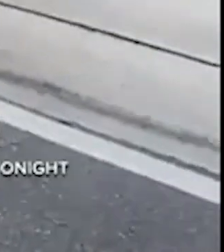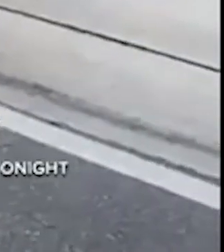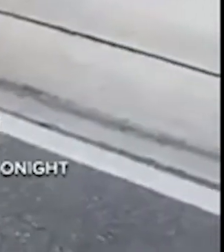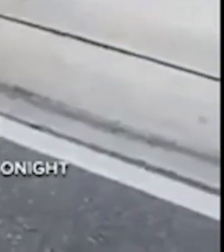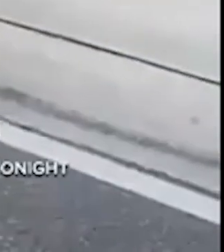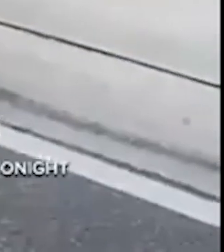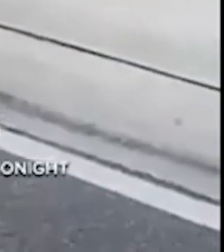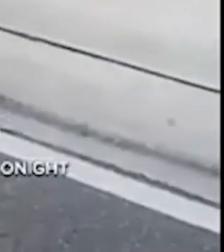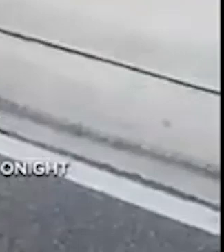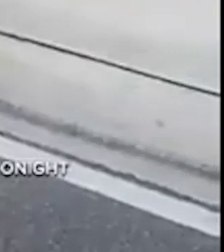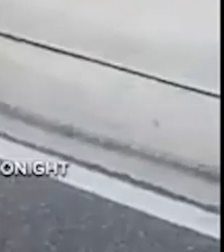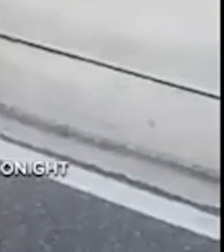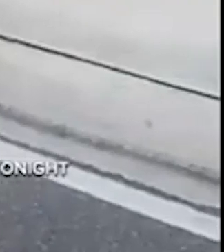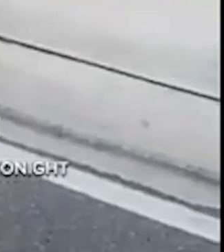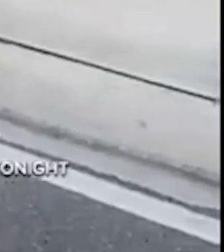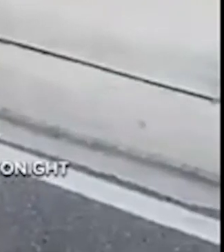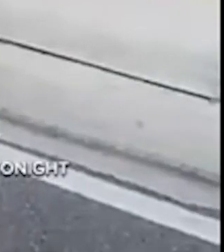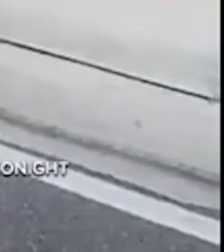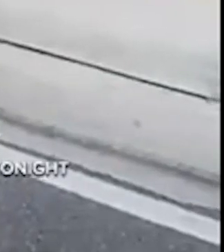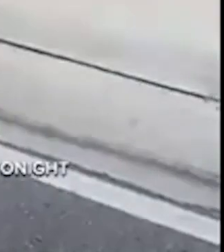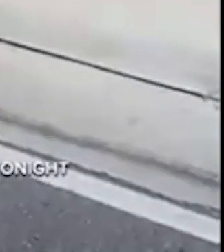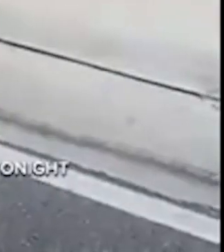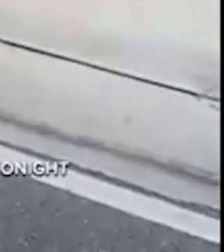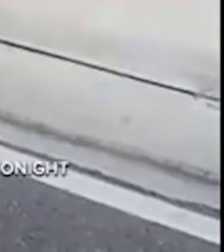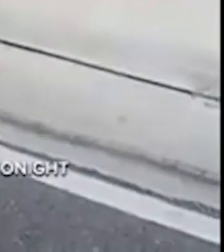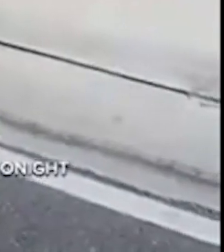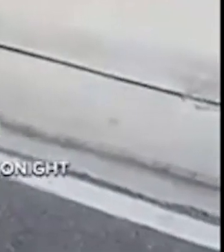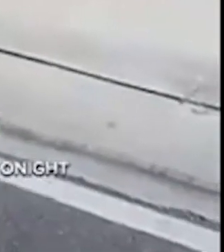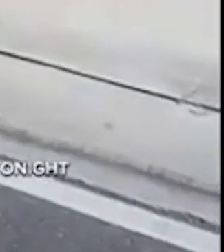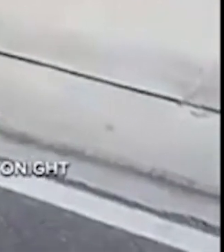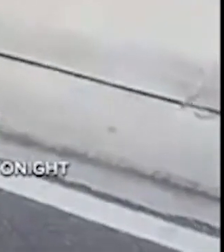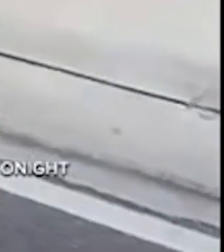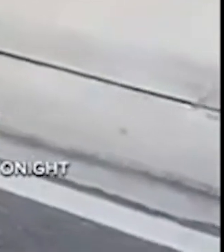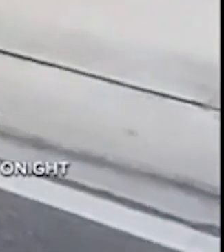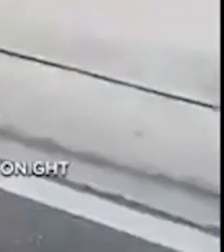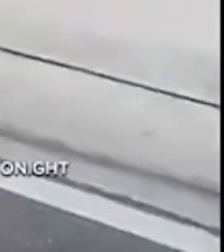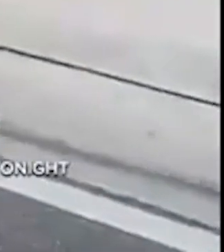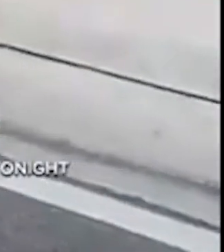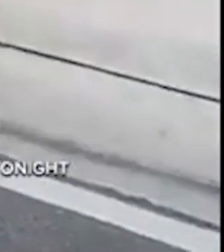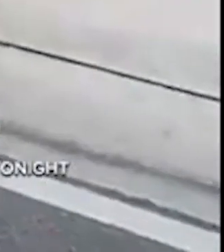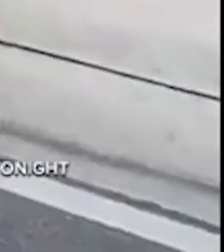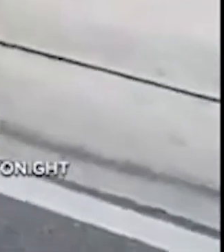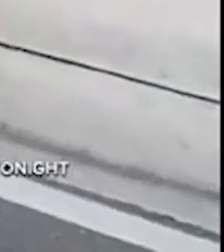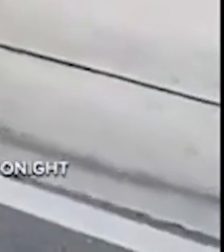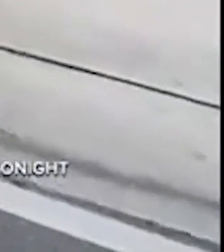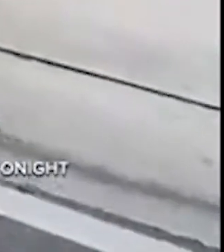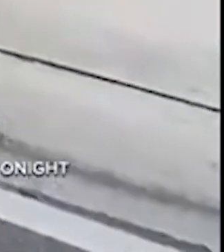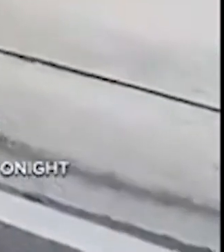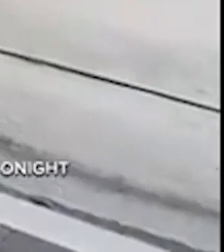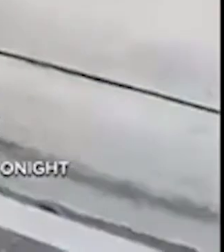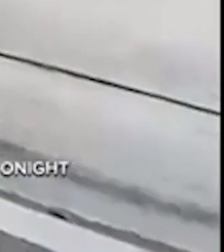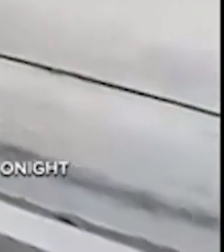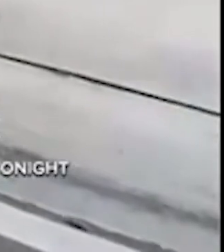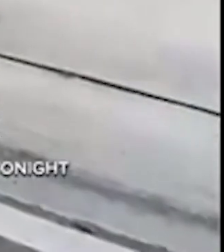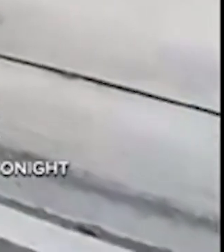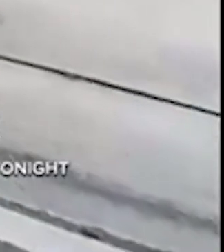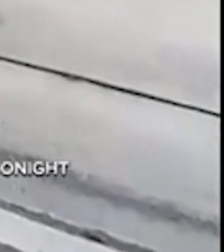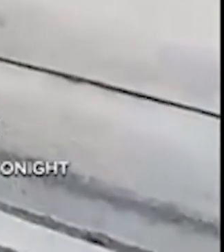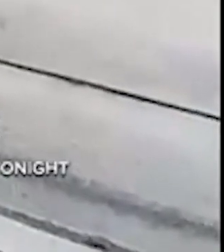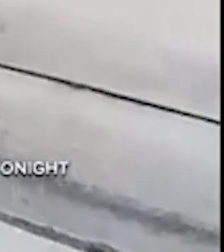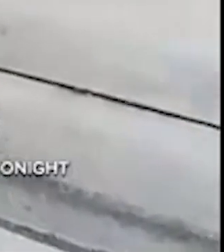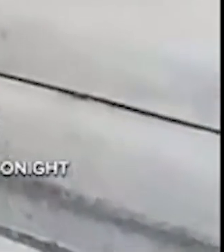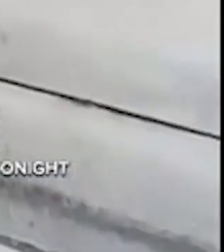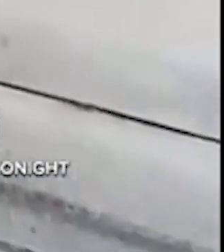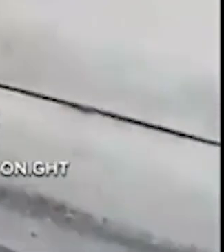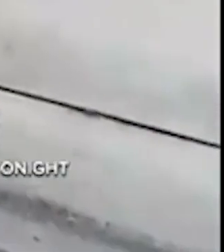See the line of law enforcement, and then the moment it all changes. A highway patrol trooper walking up to this woman, hugging her. She